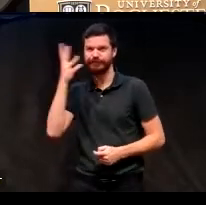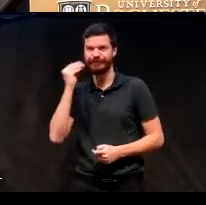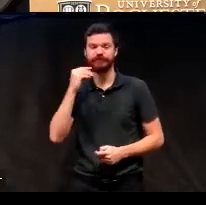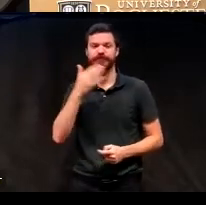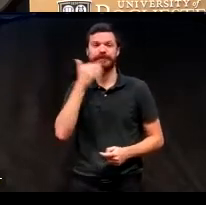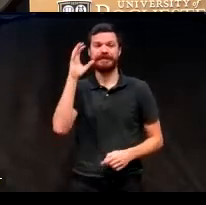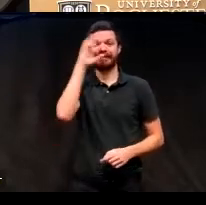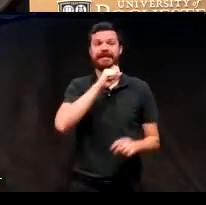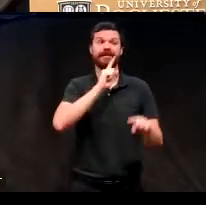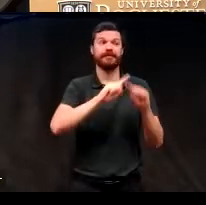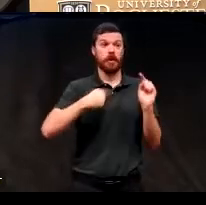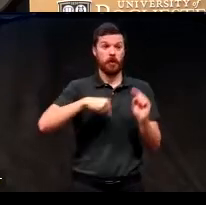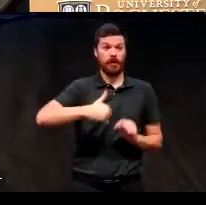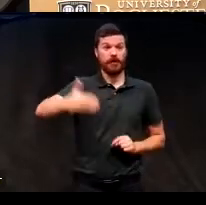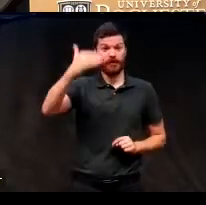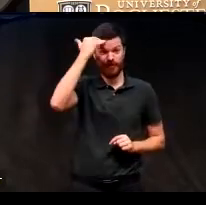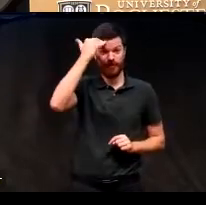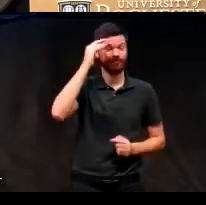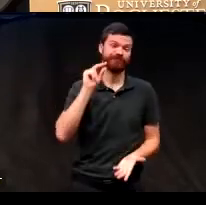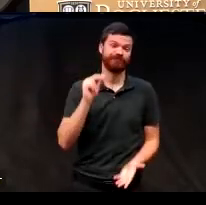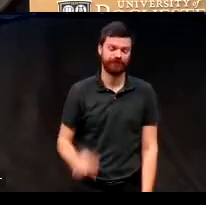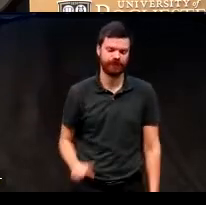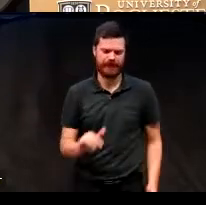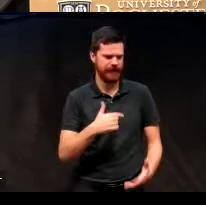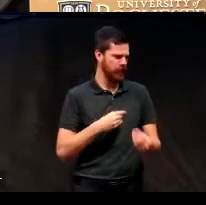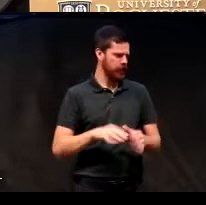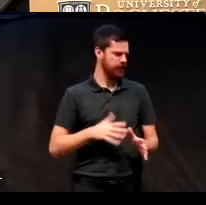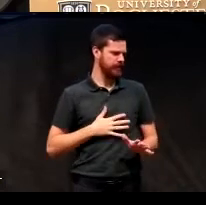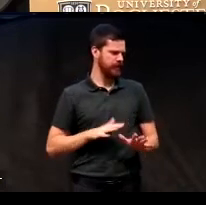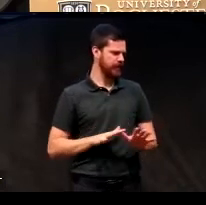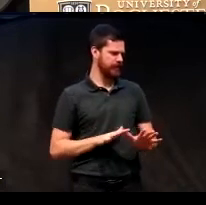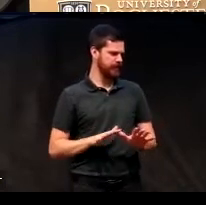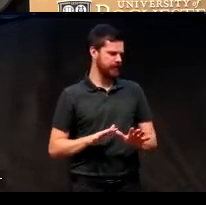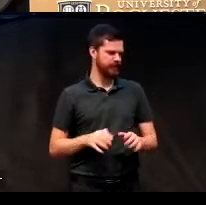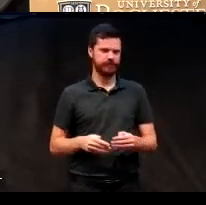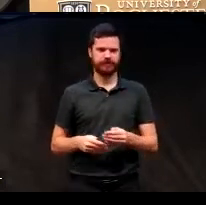don't really know. Sorry, I lost my place here.